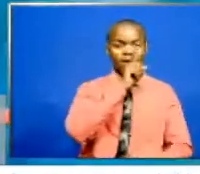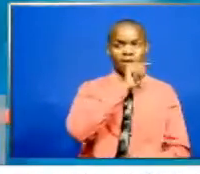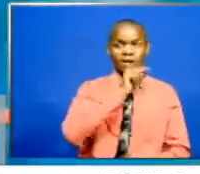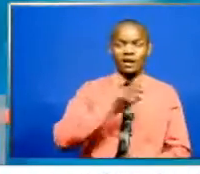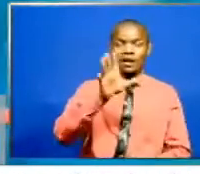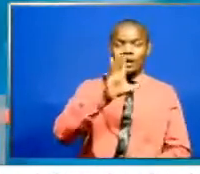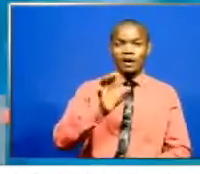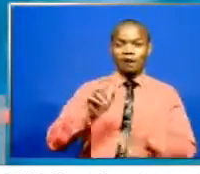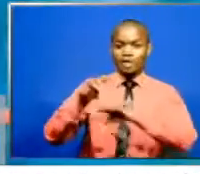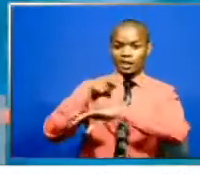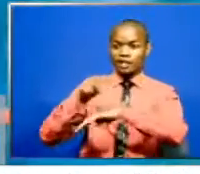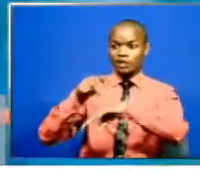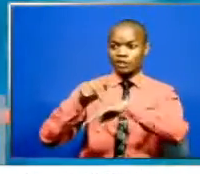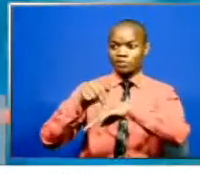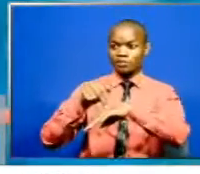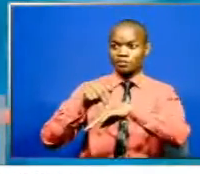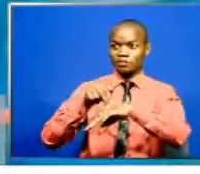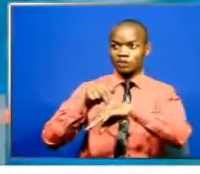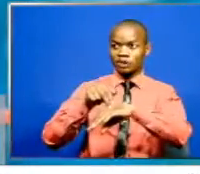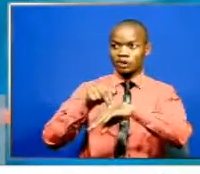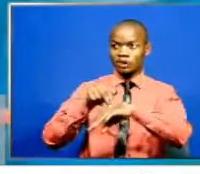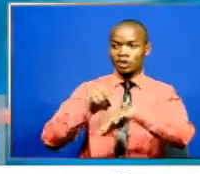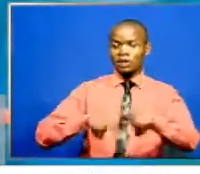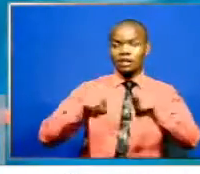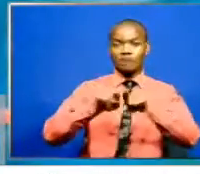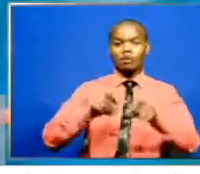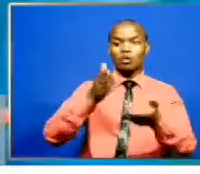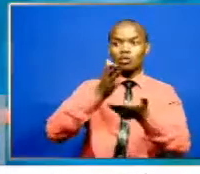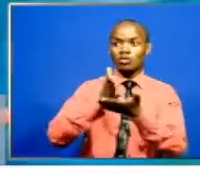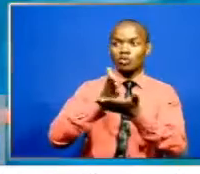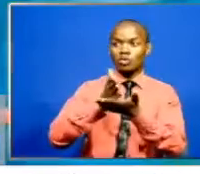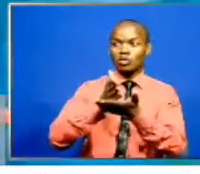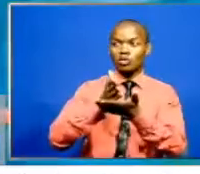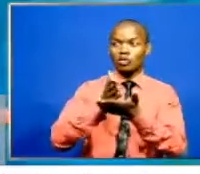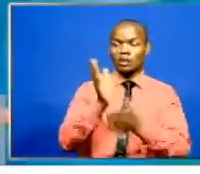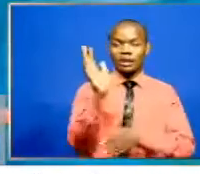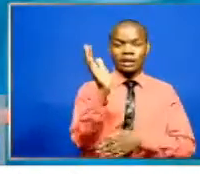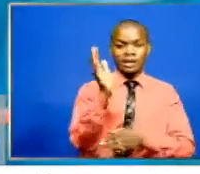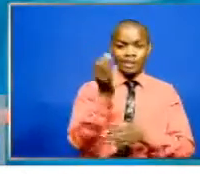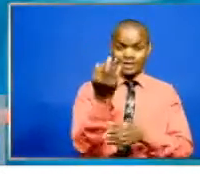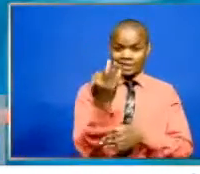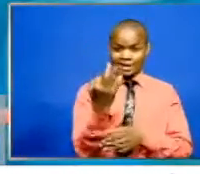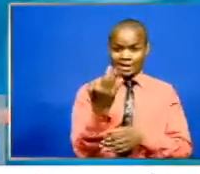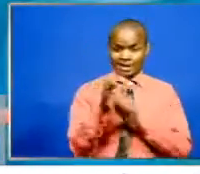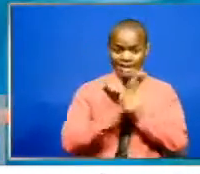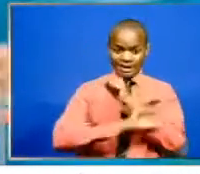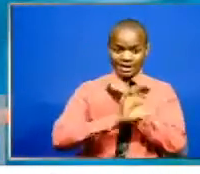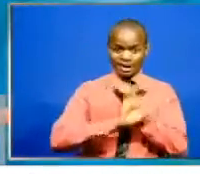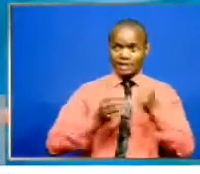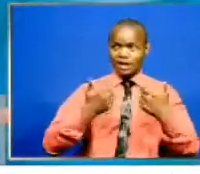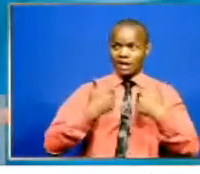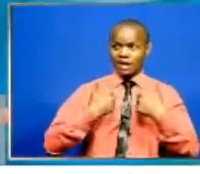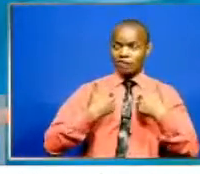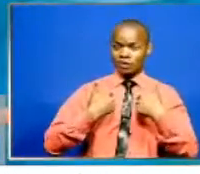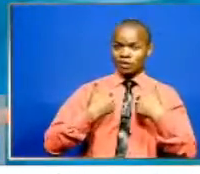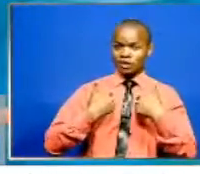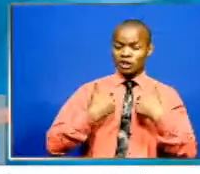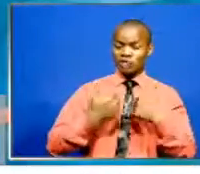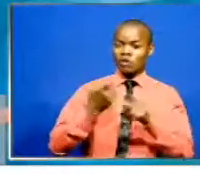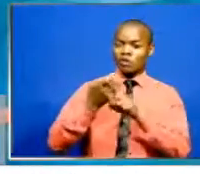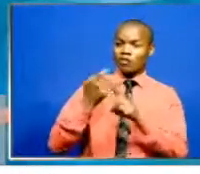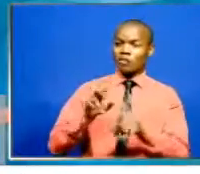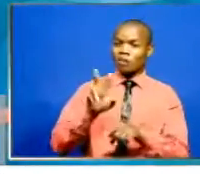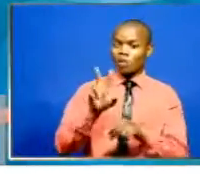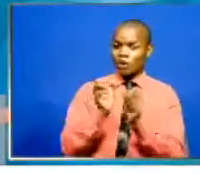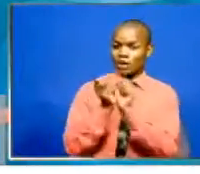African nations to this convention. Mm-hmm. As a matter of fact, we have three countries that have ratified, okay, from